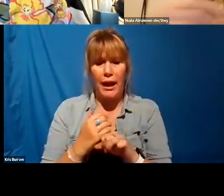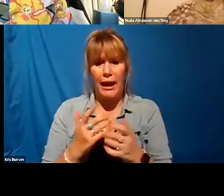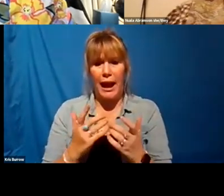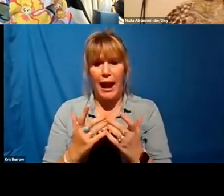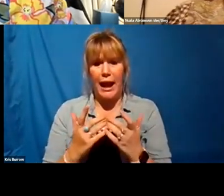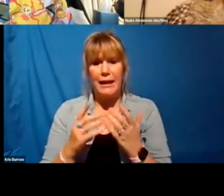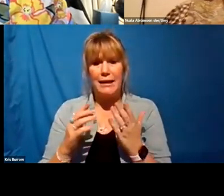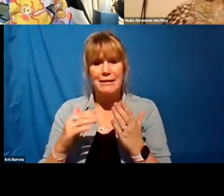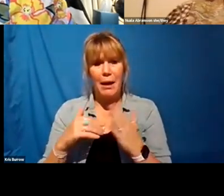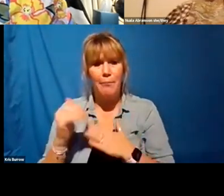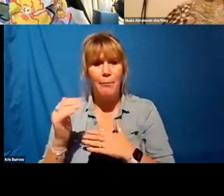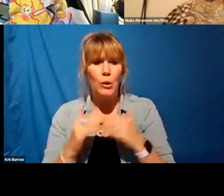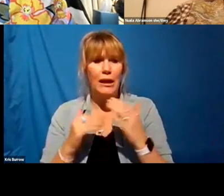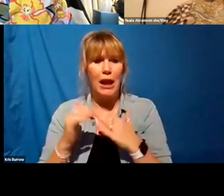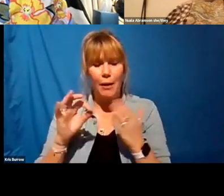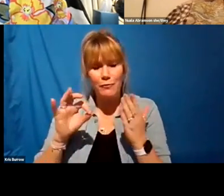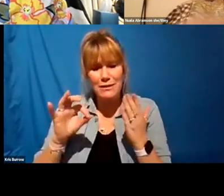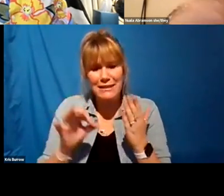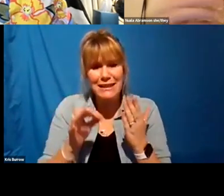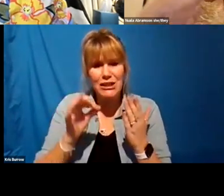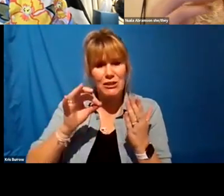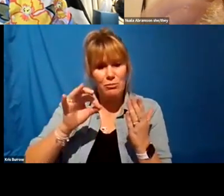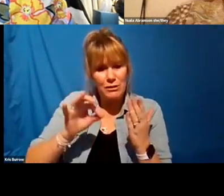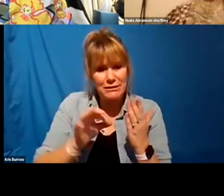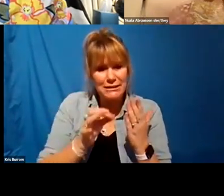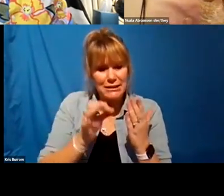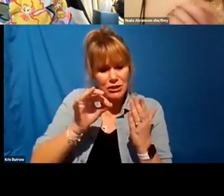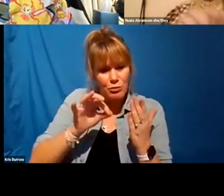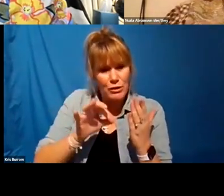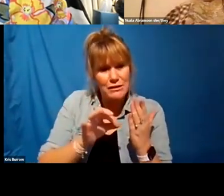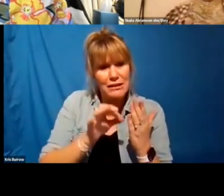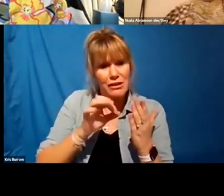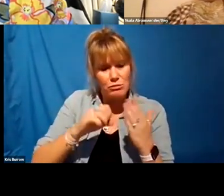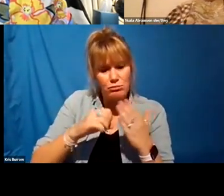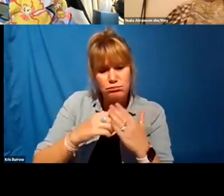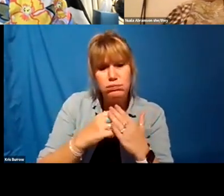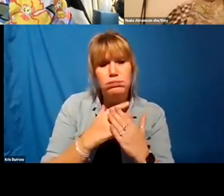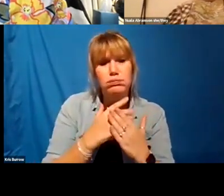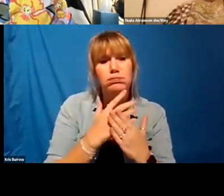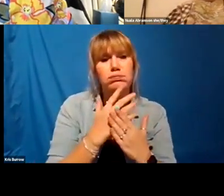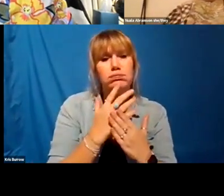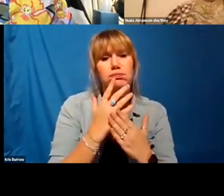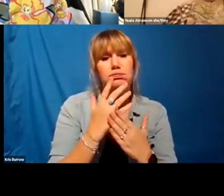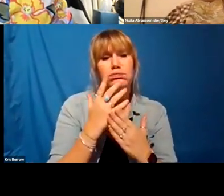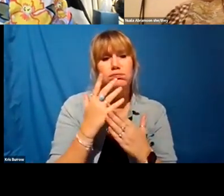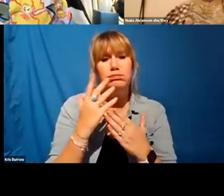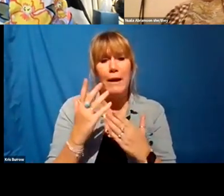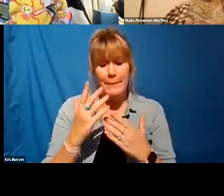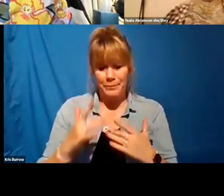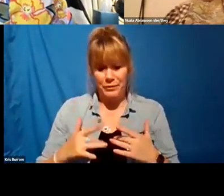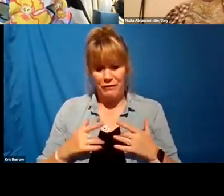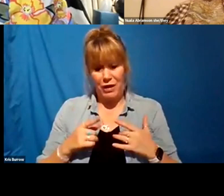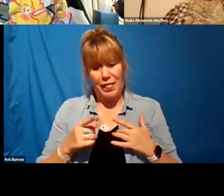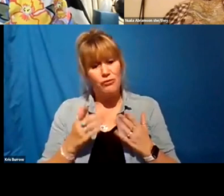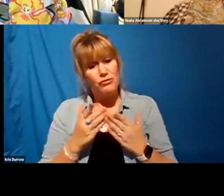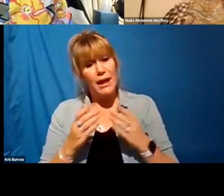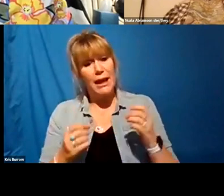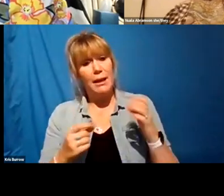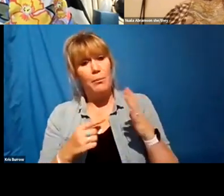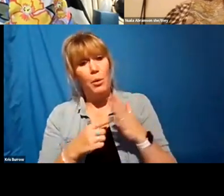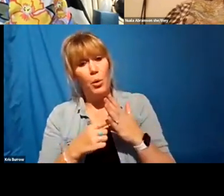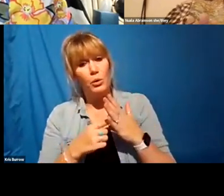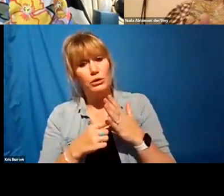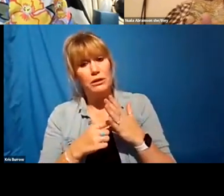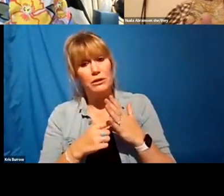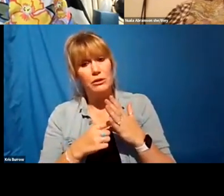by stitch, so you can just start something and just keep just one bit by one bit. And I find that ethos is really important, just to like